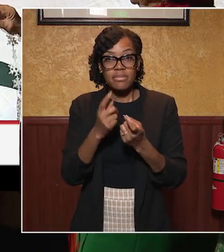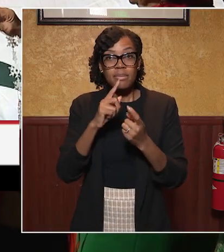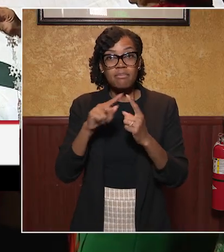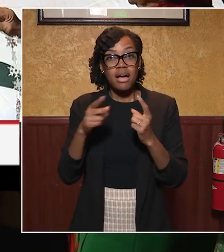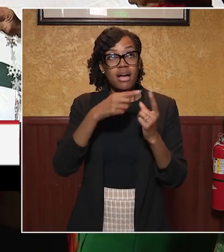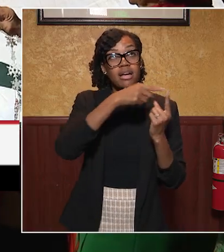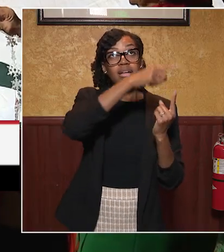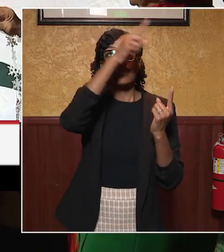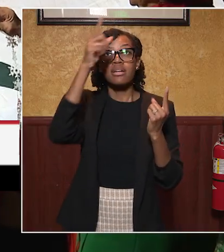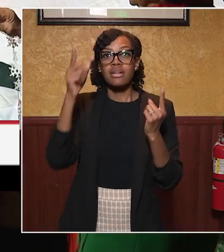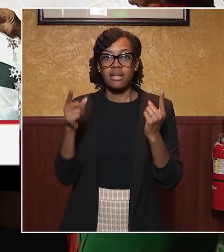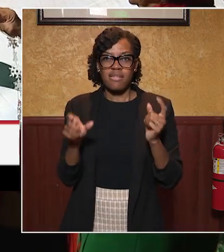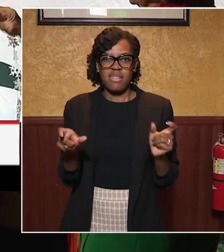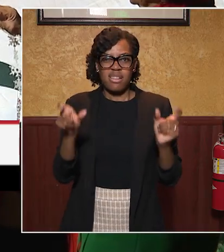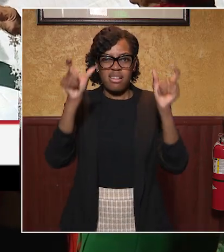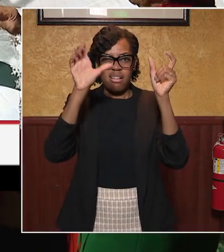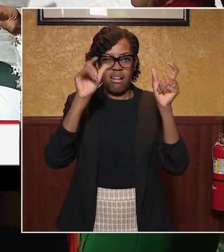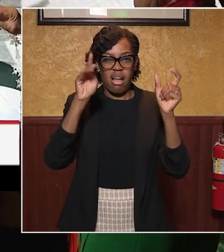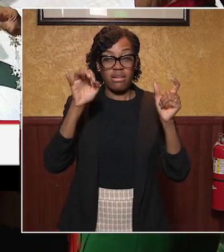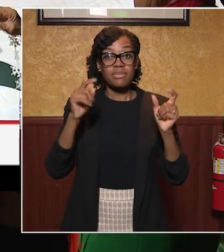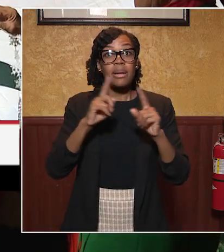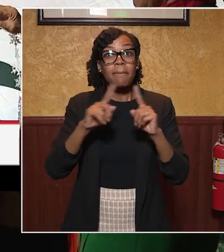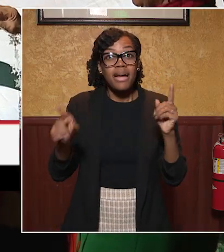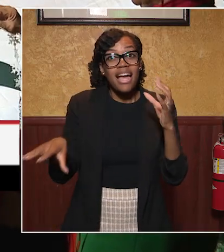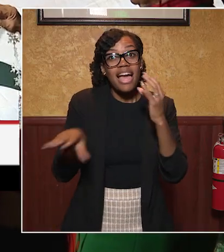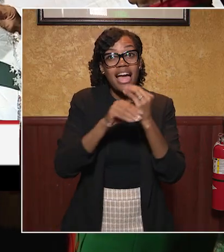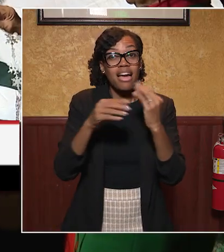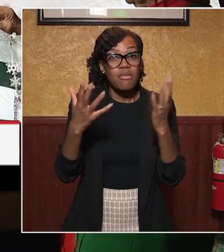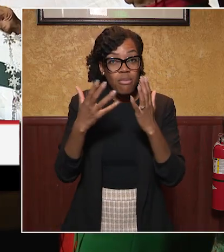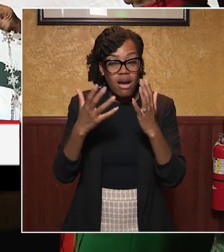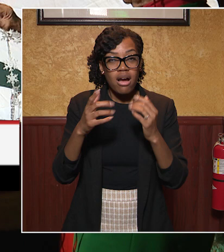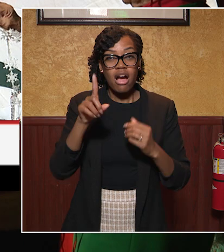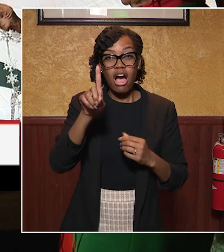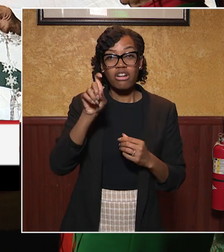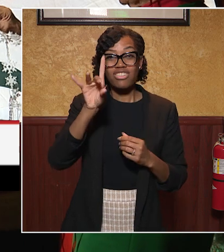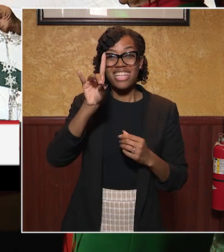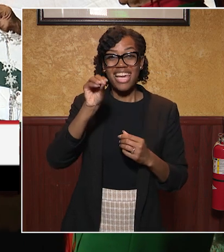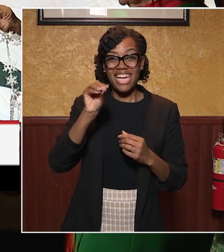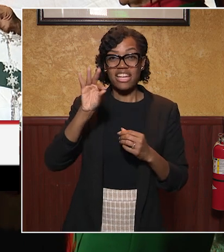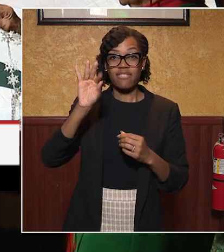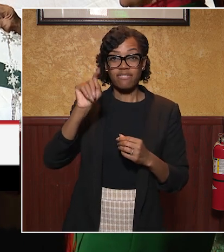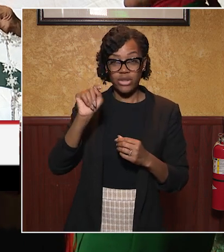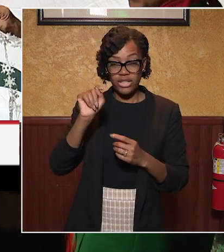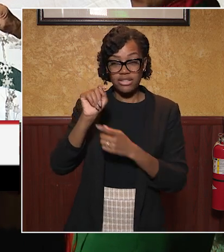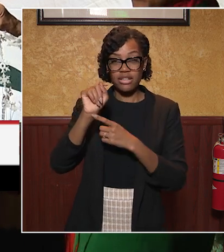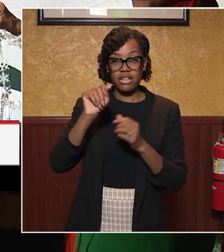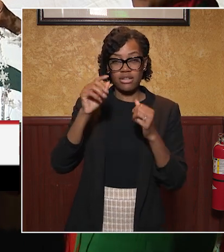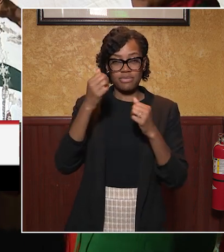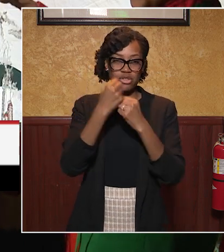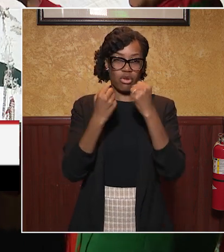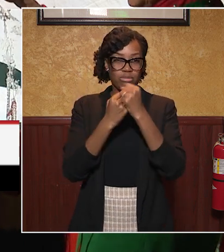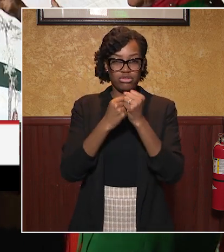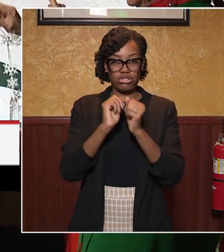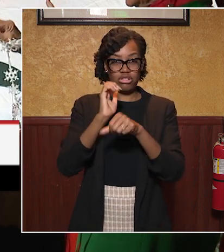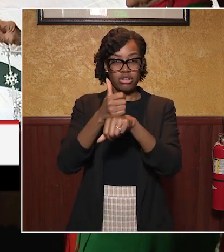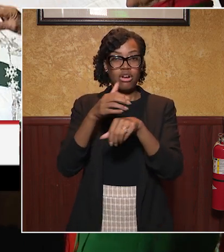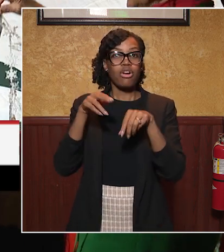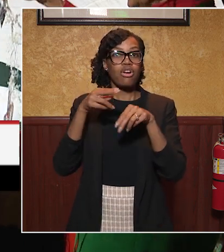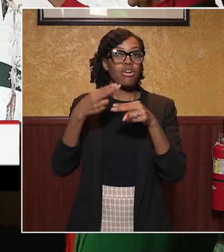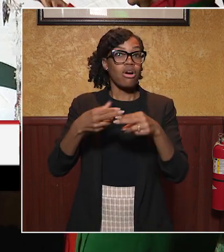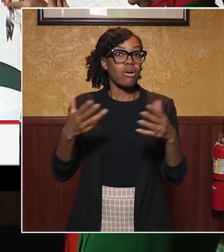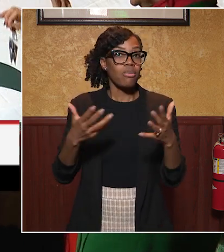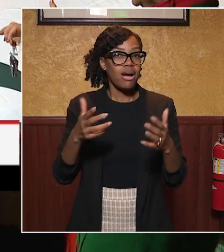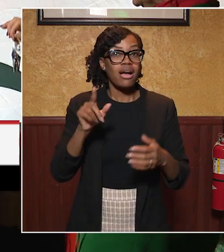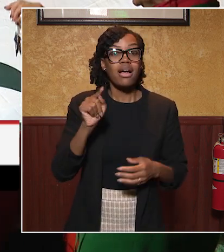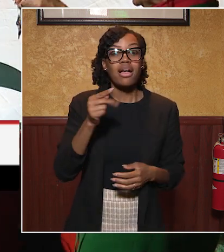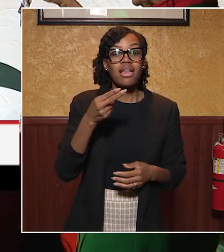a humongous, colossal, 180-foot aluminum sculpture called The Wave. It is going to be a